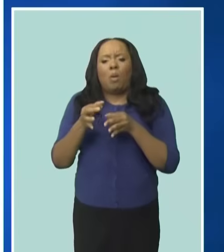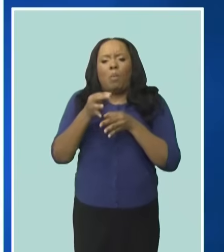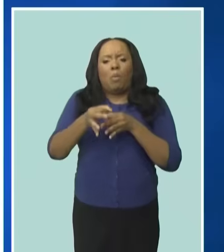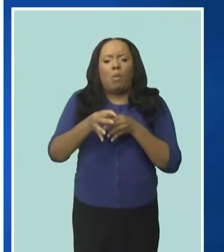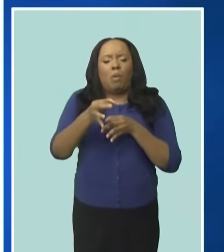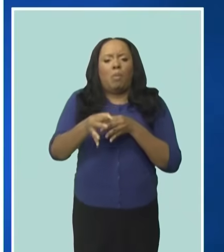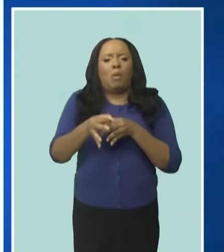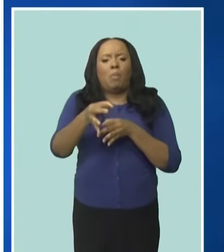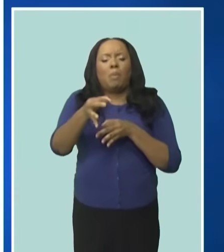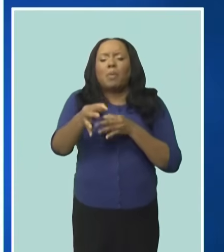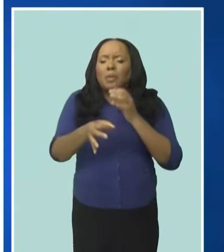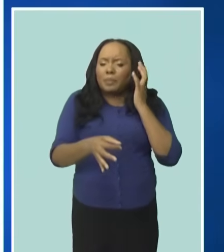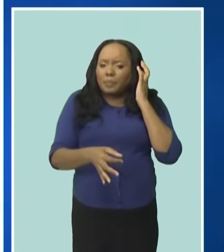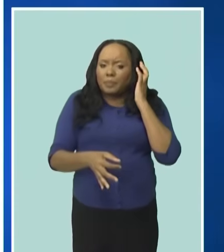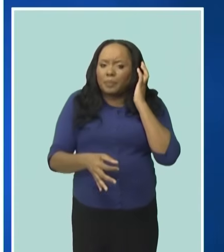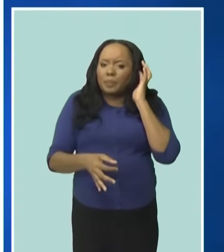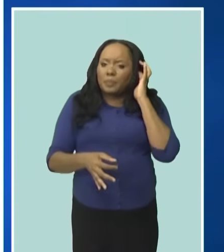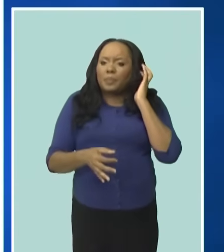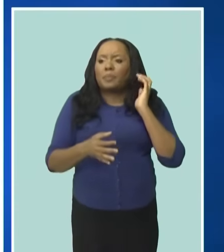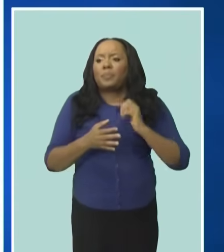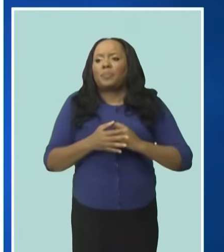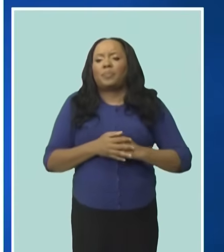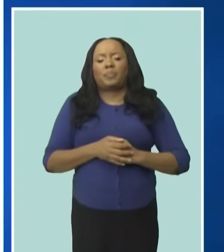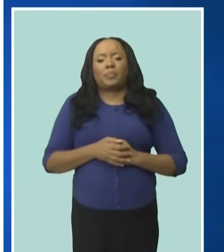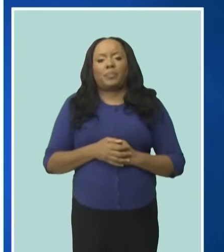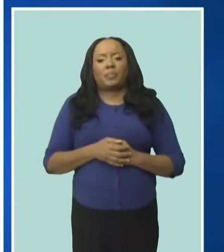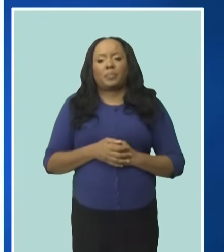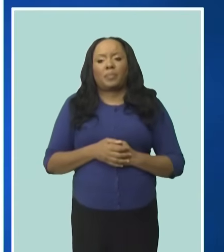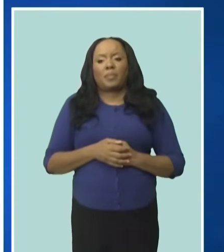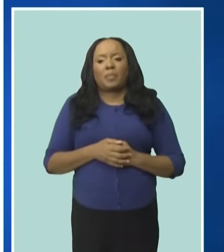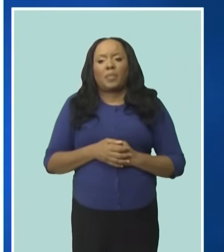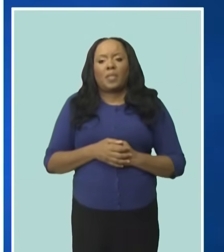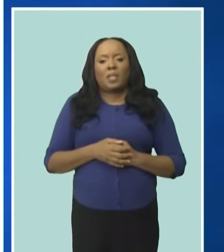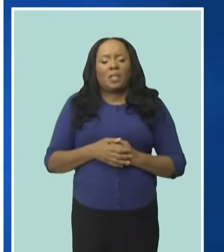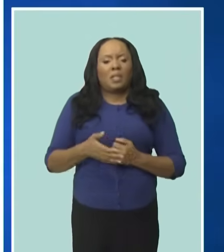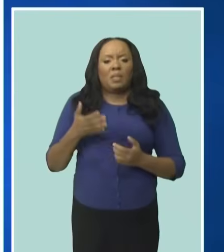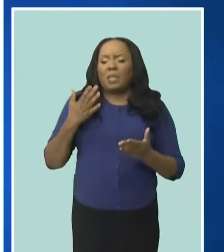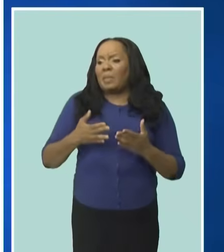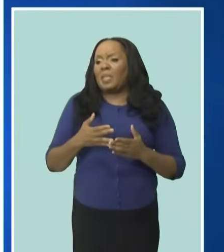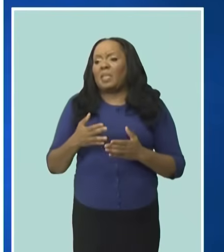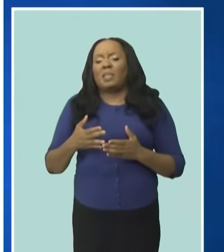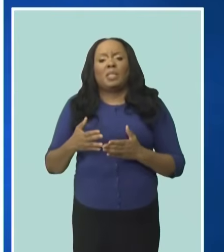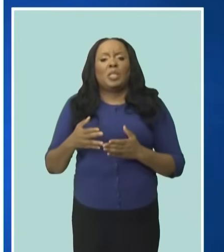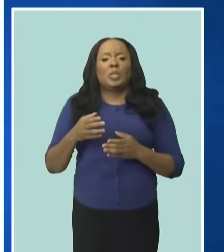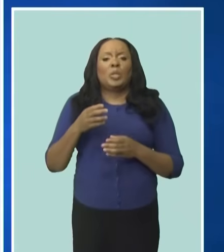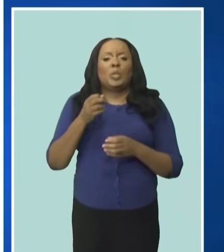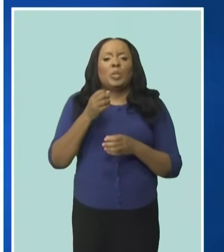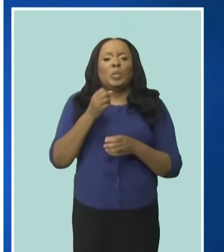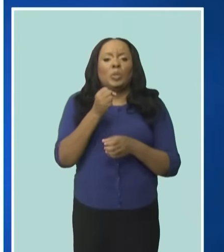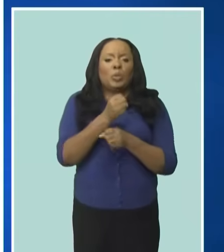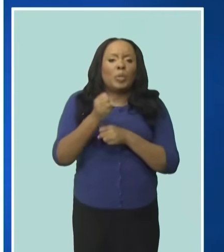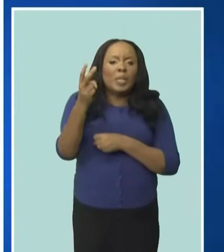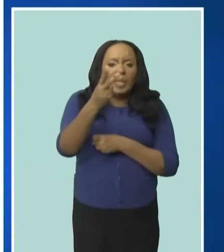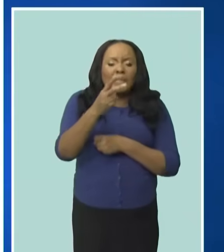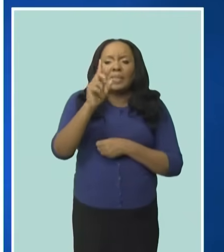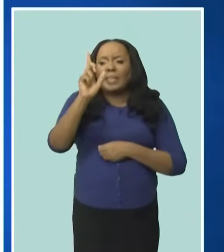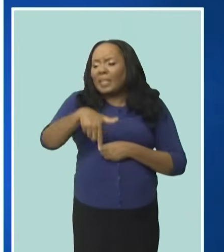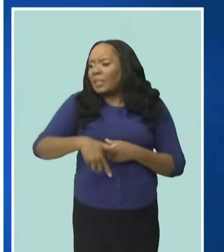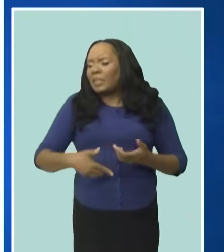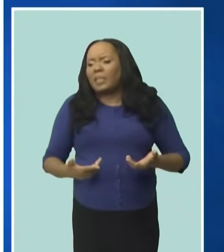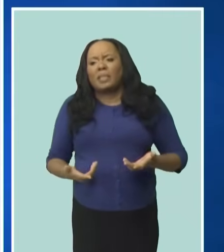officer reporting someone and they don't be summoned not before the next 2.5 years. So even sometimes these people forget that they